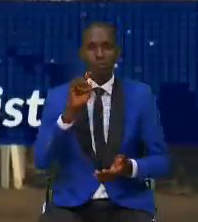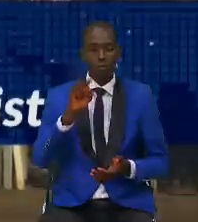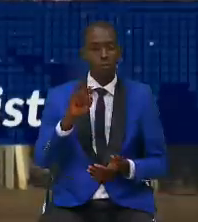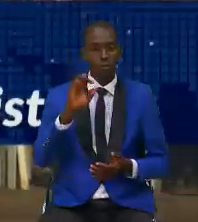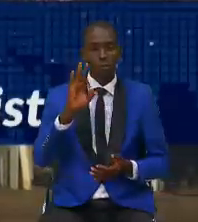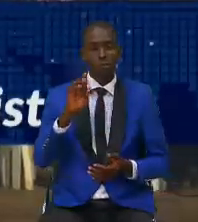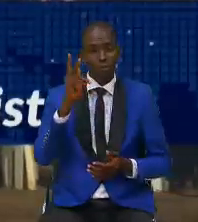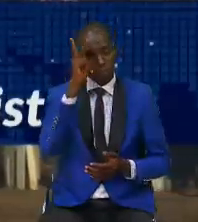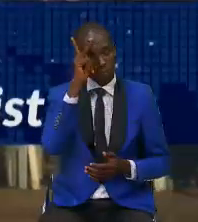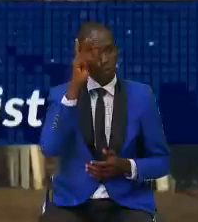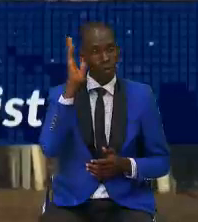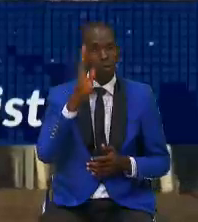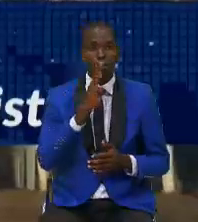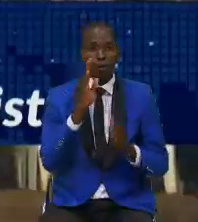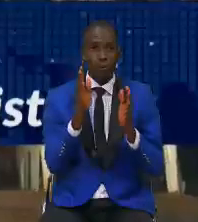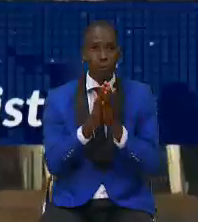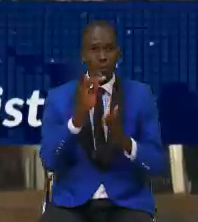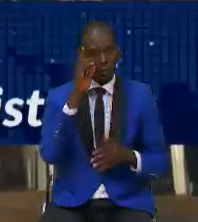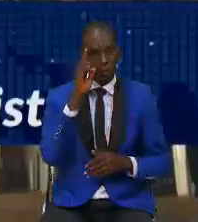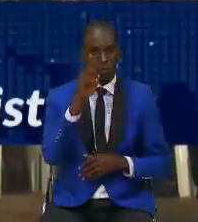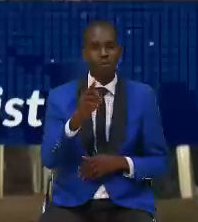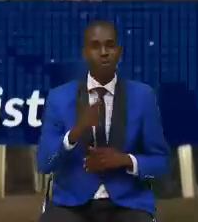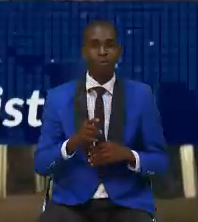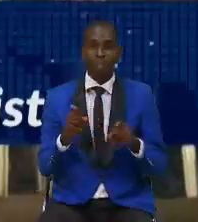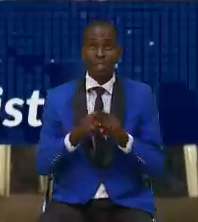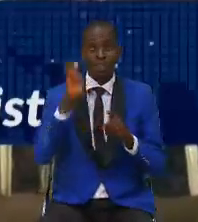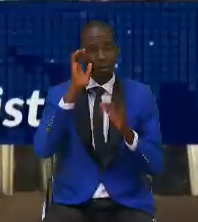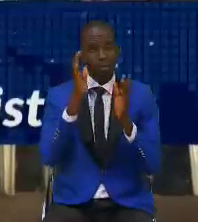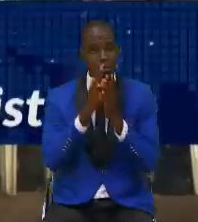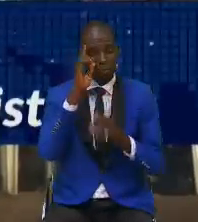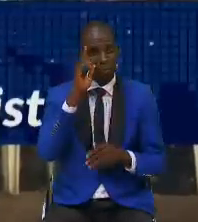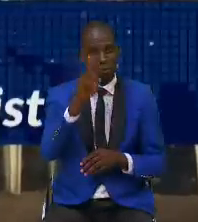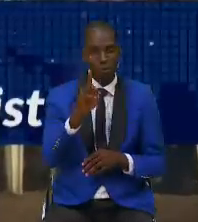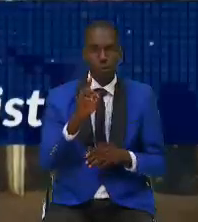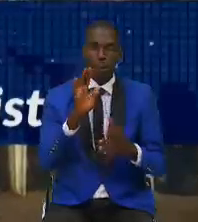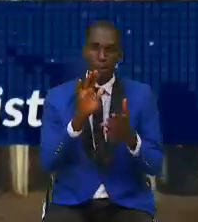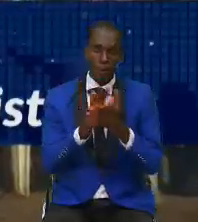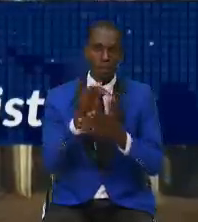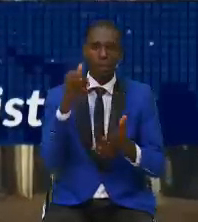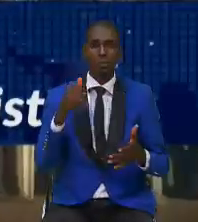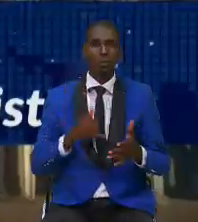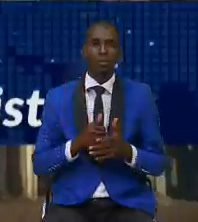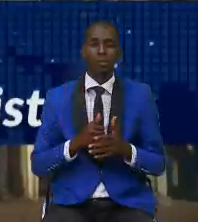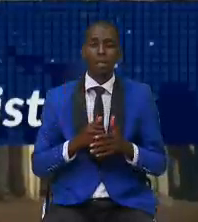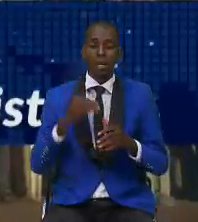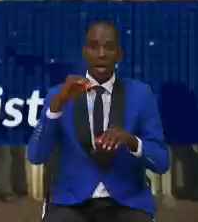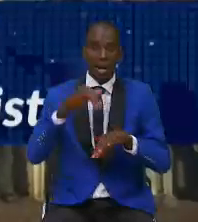solution prayer, divine solution ministration will touch you where you are, and you will never be the same again.